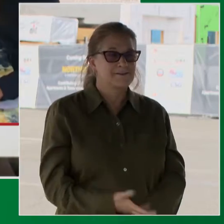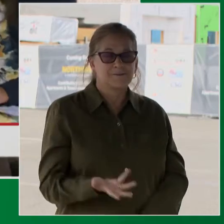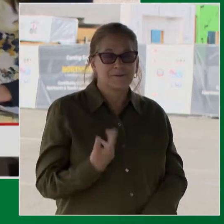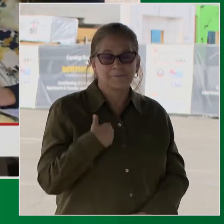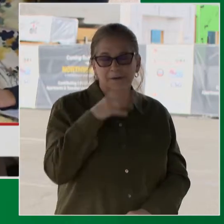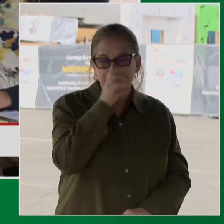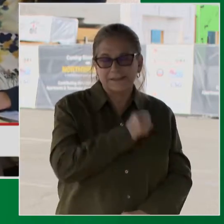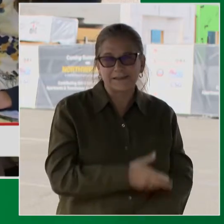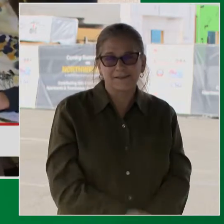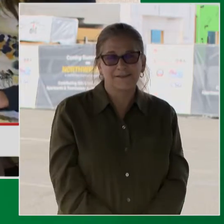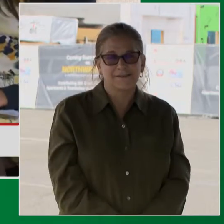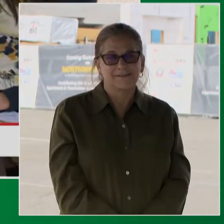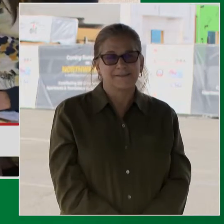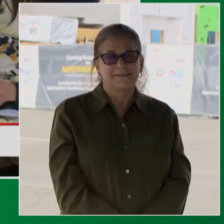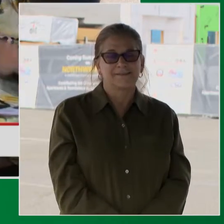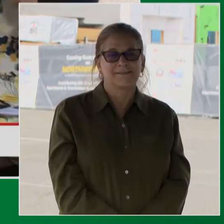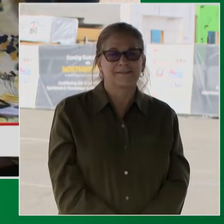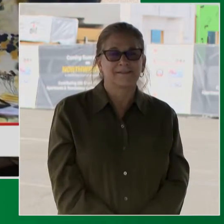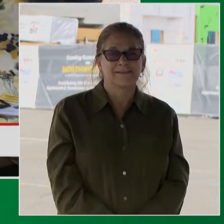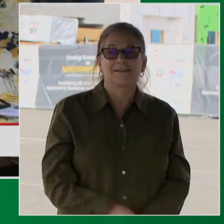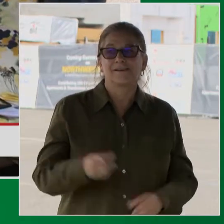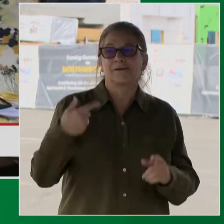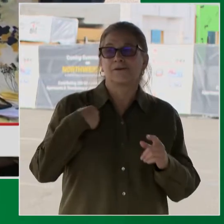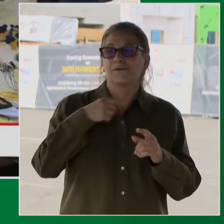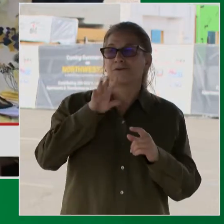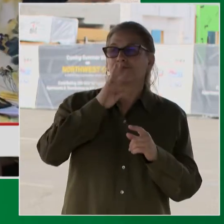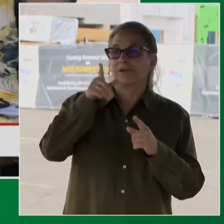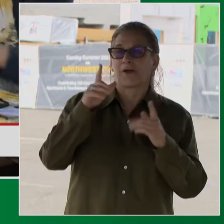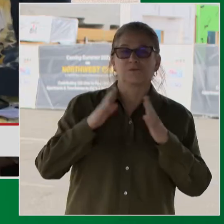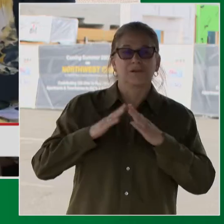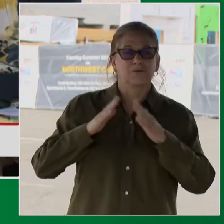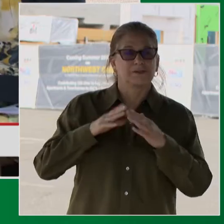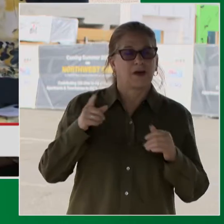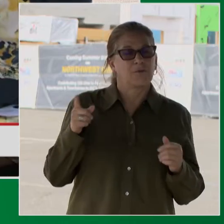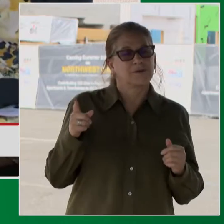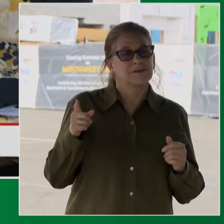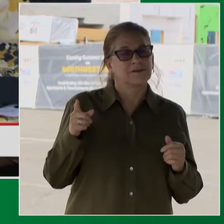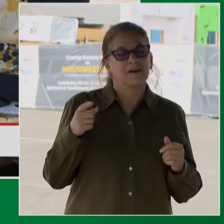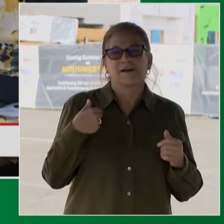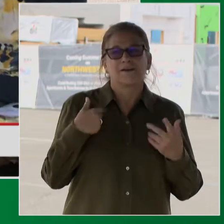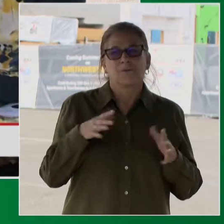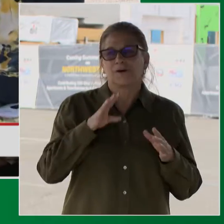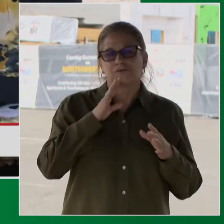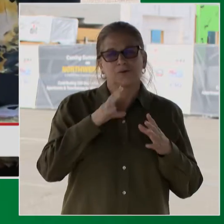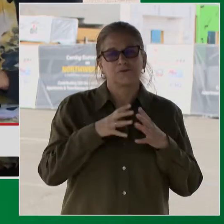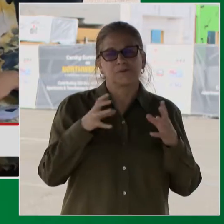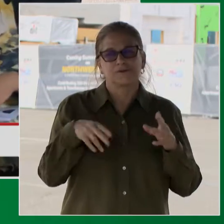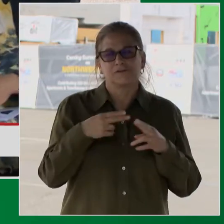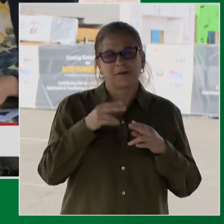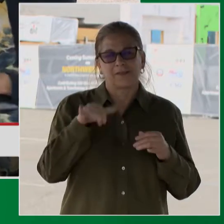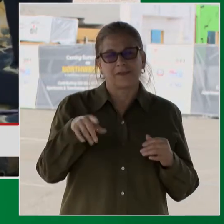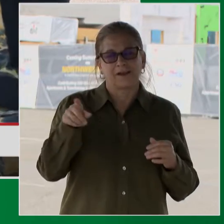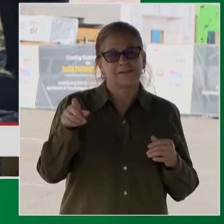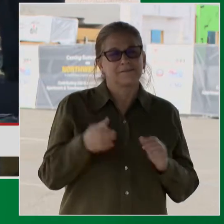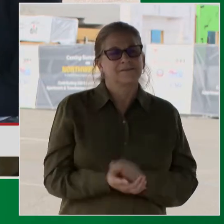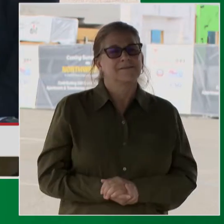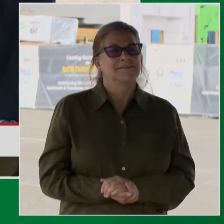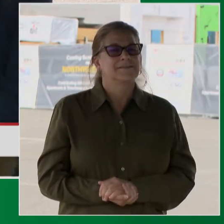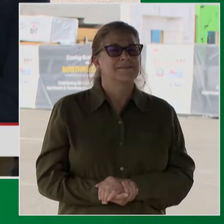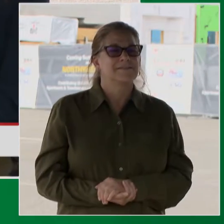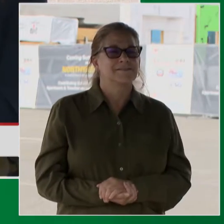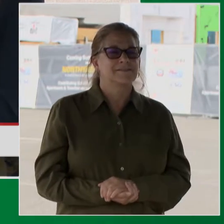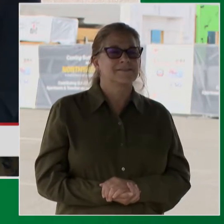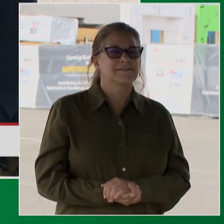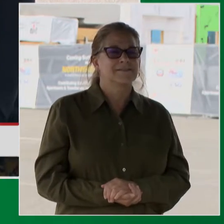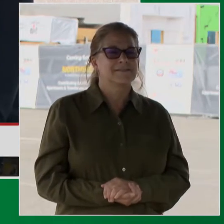So downtown, we haven't talked too much about that. There is some really